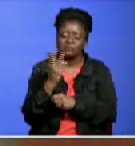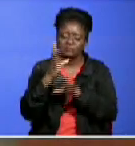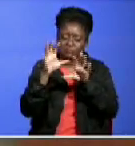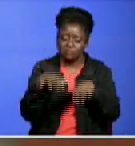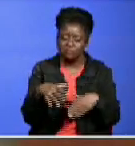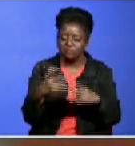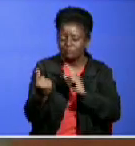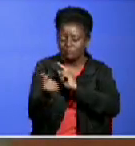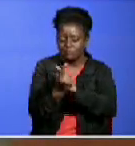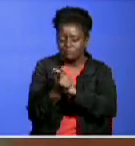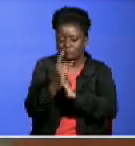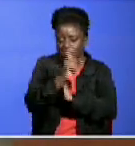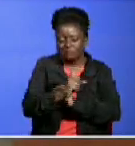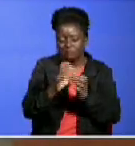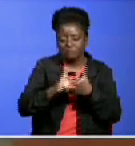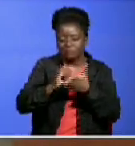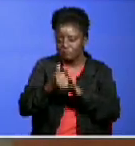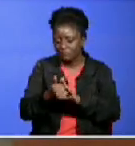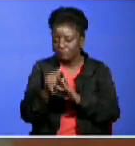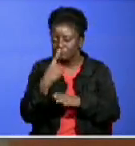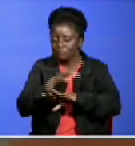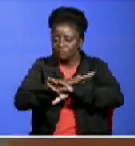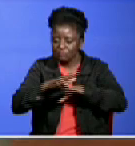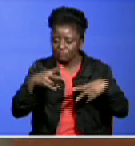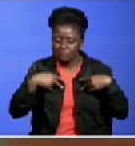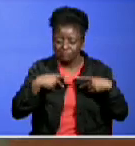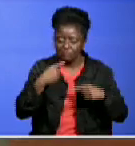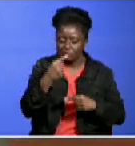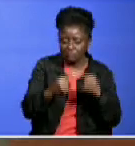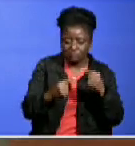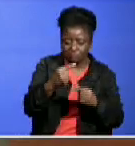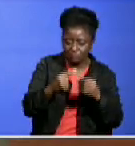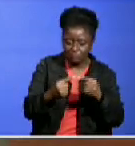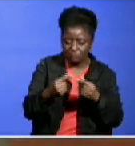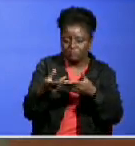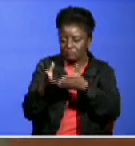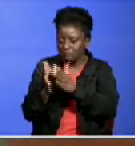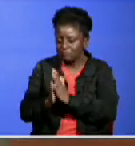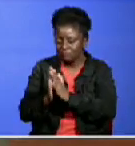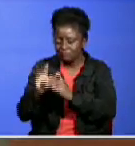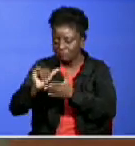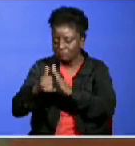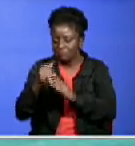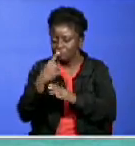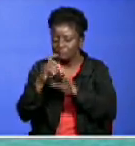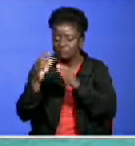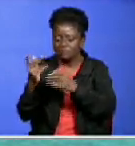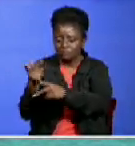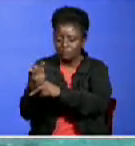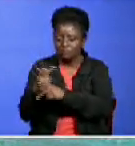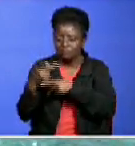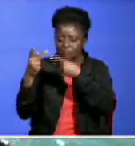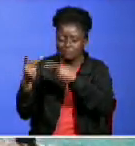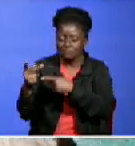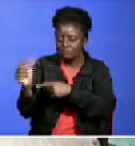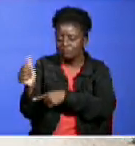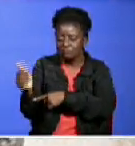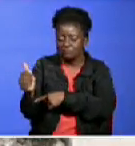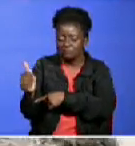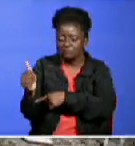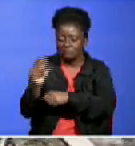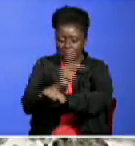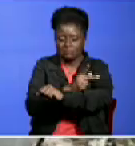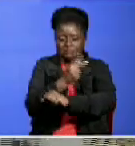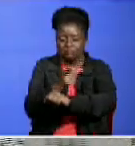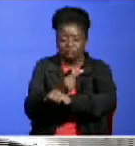don't have generation by asking those who can self-generate to provide their own generation. The power company has had its share